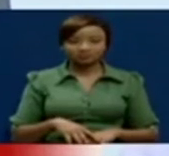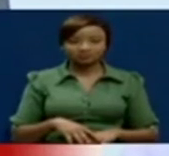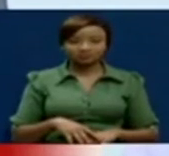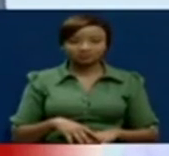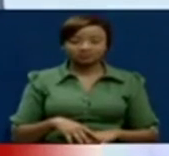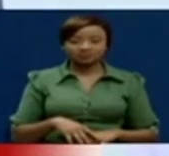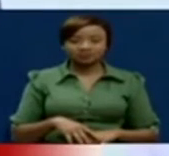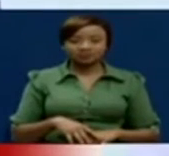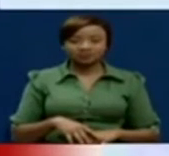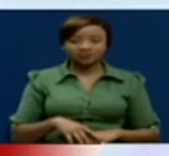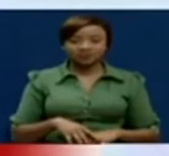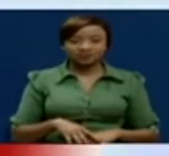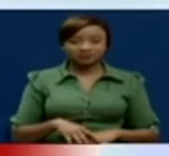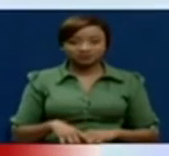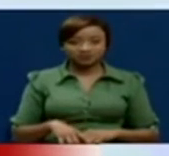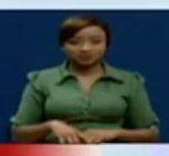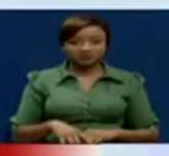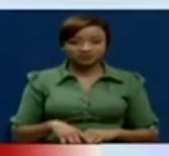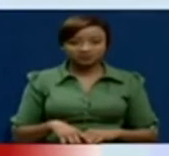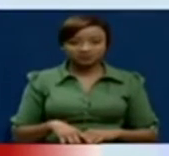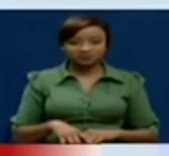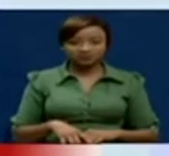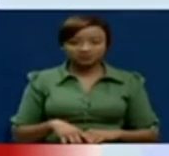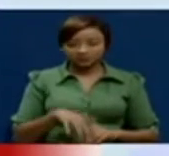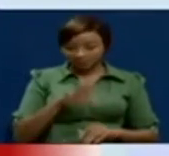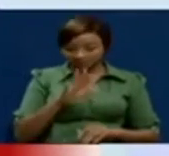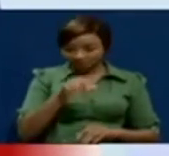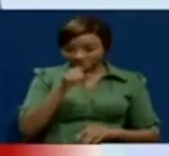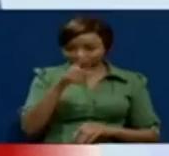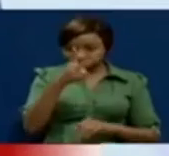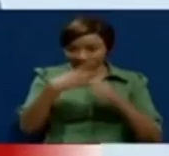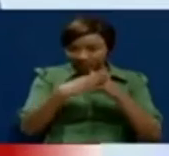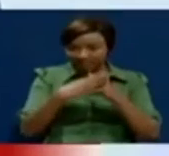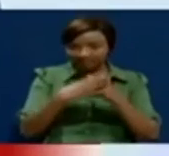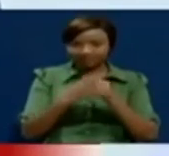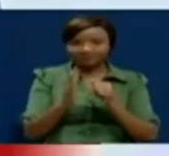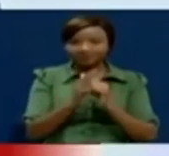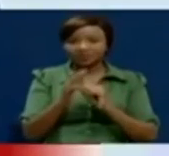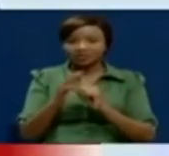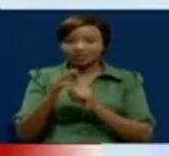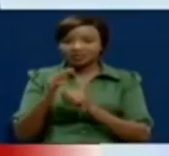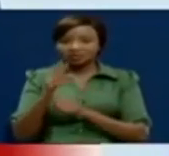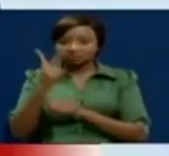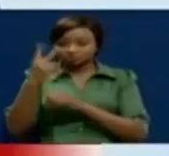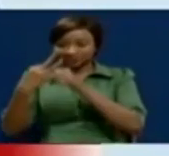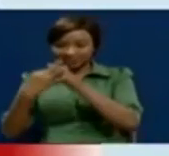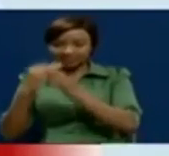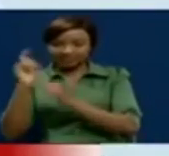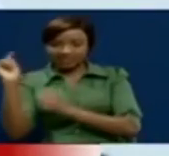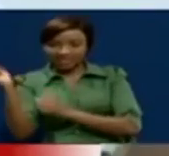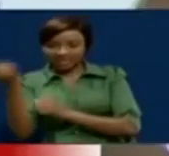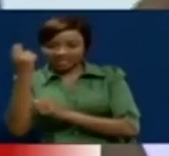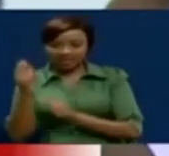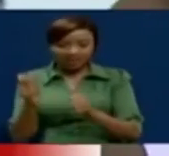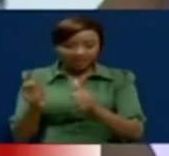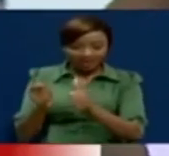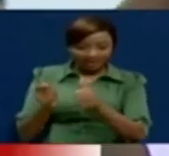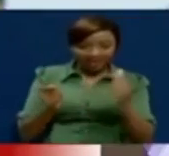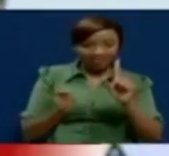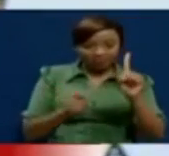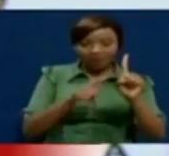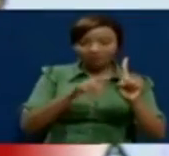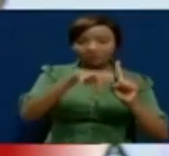Out of this number, 28 are Kenyans, while one is a Congolese. This